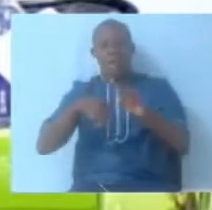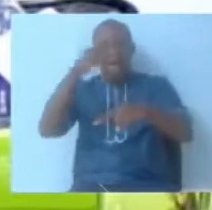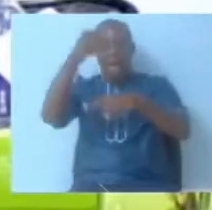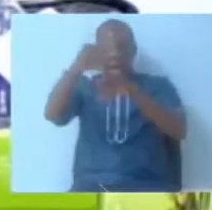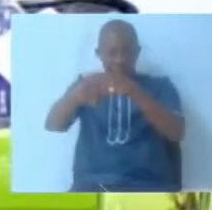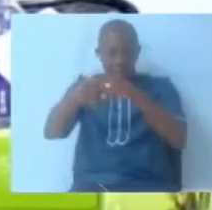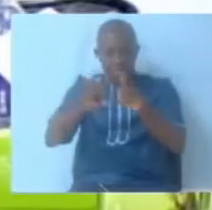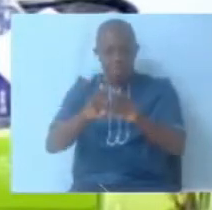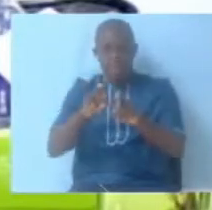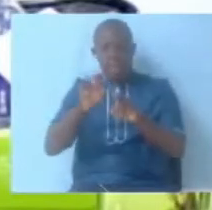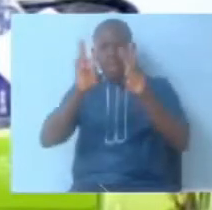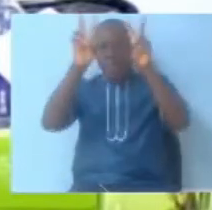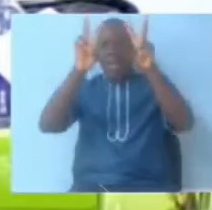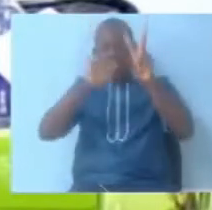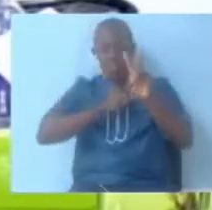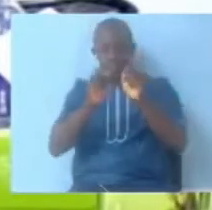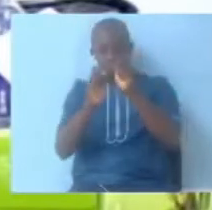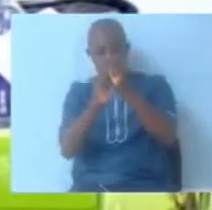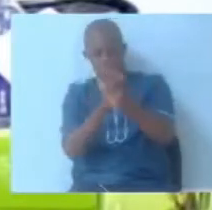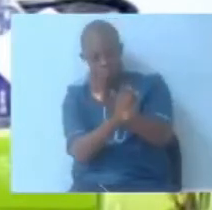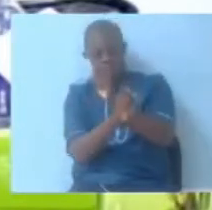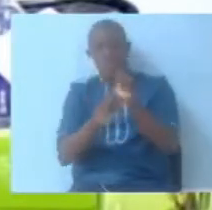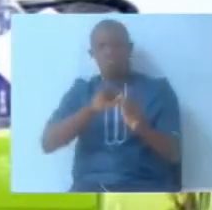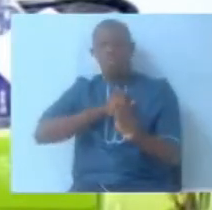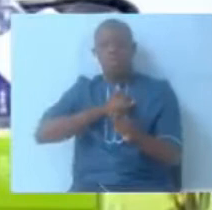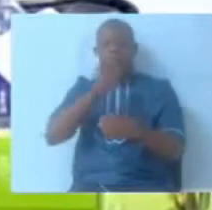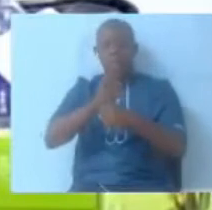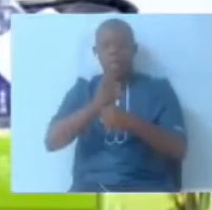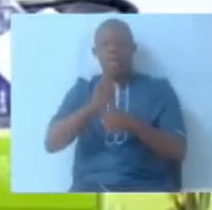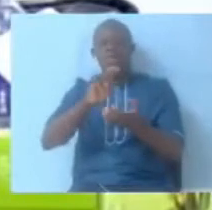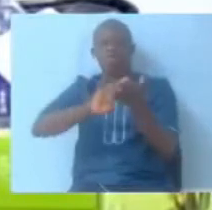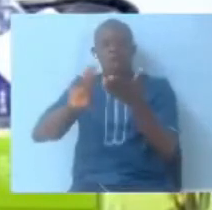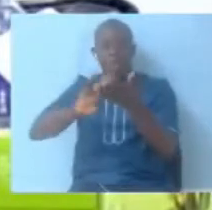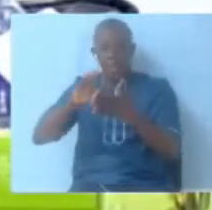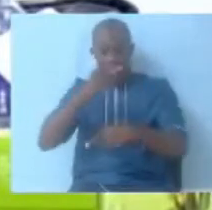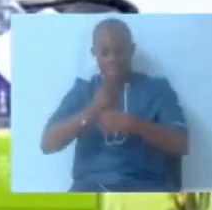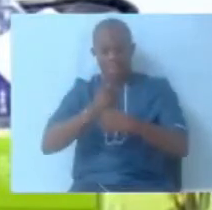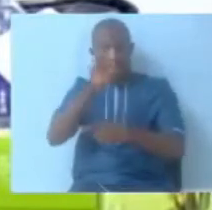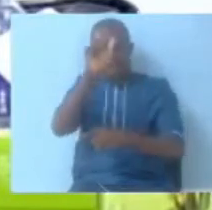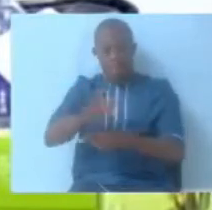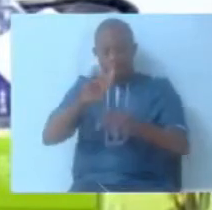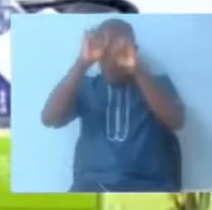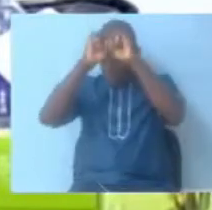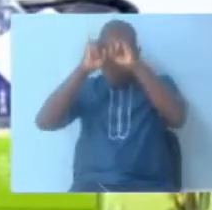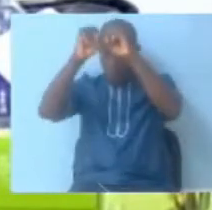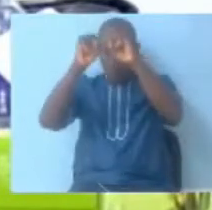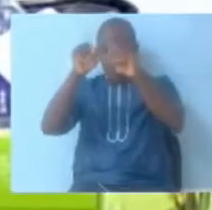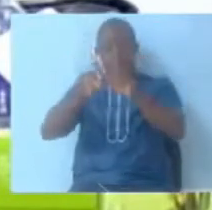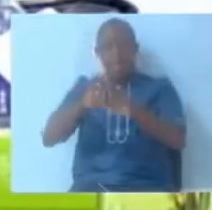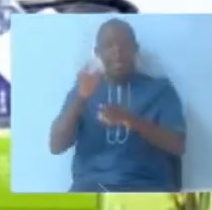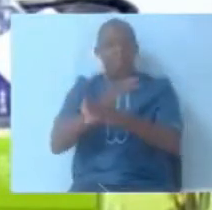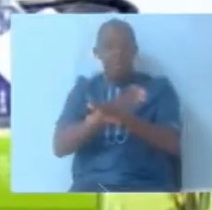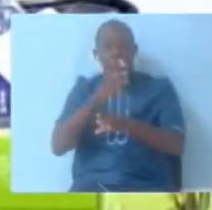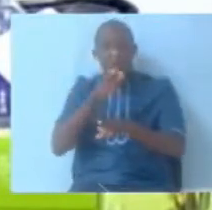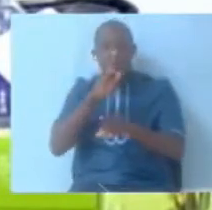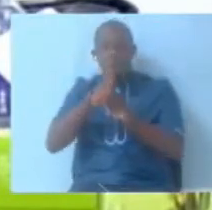had transformed himself into civilian administration. Barotumo akuo mansia asembo fana mawara baba bake